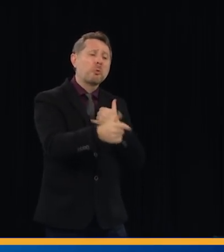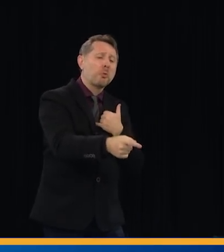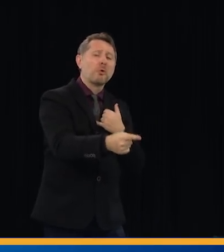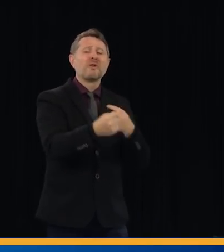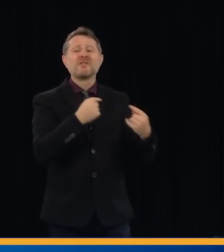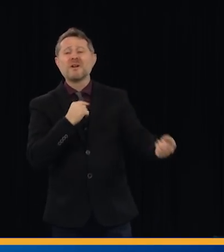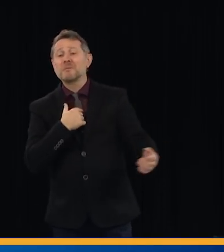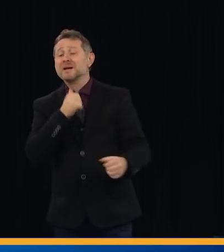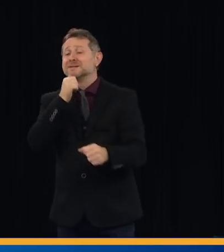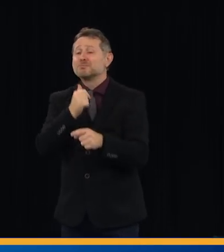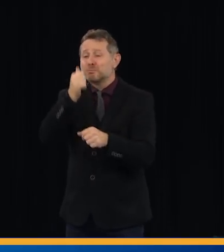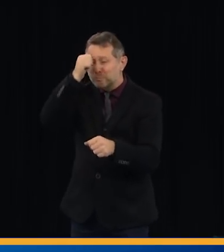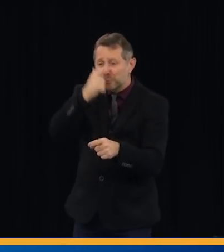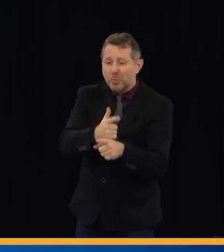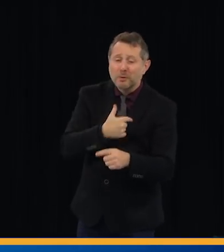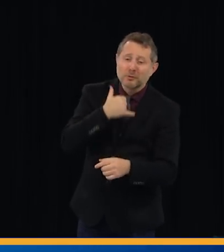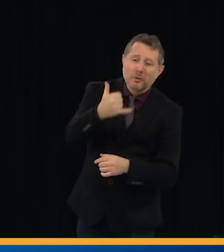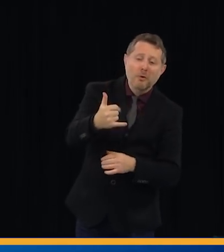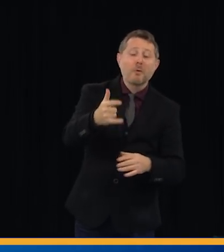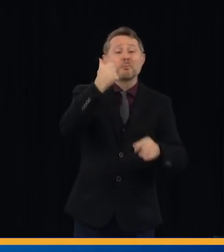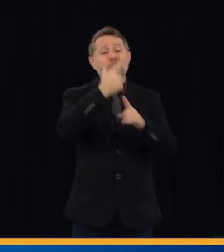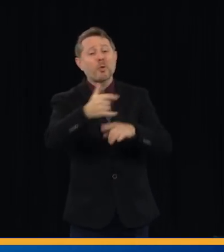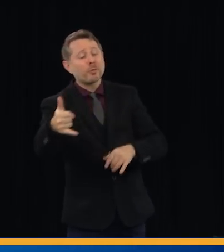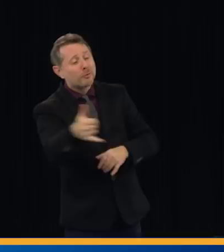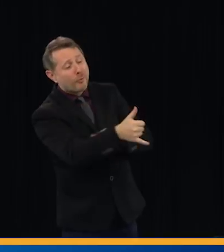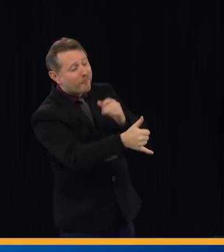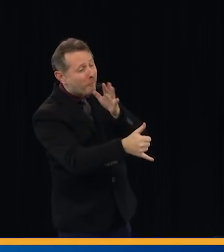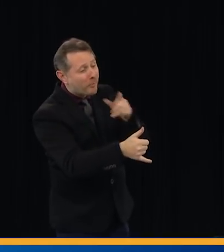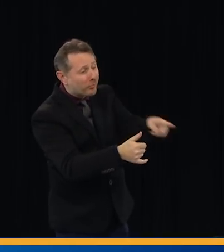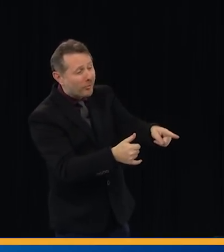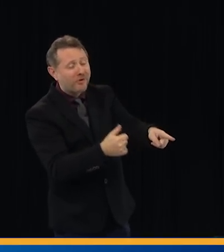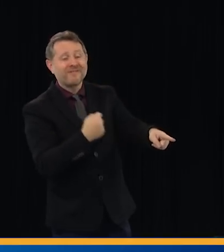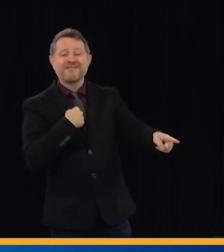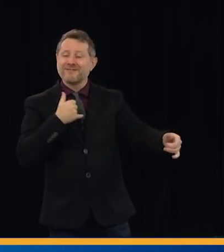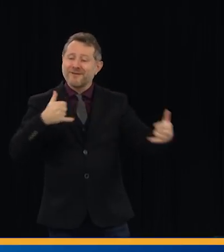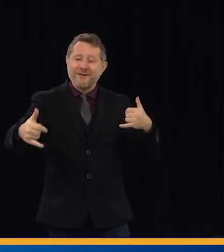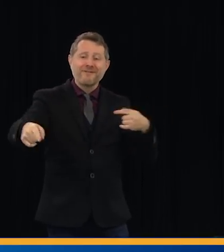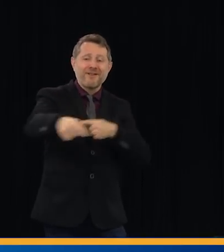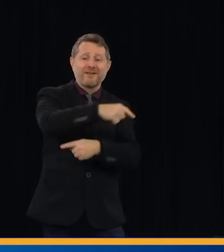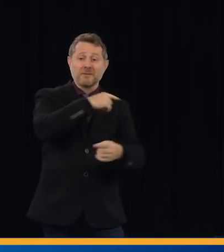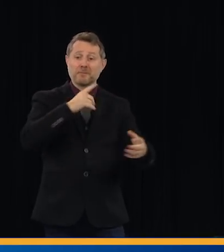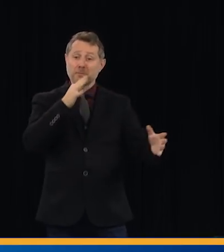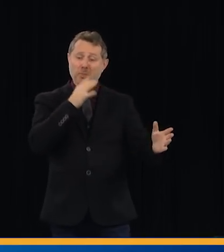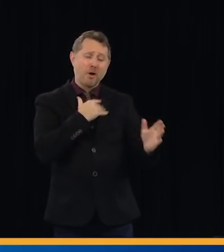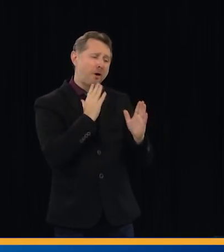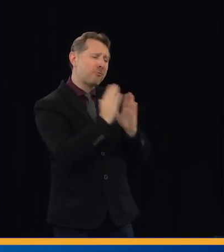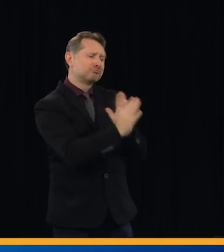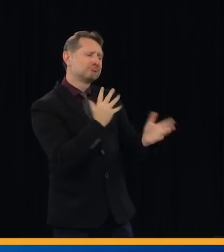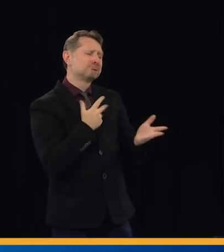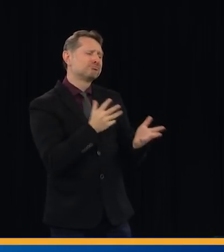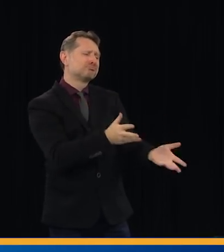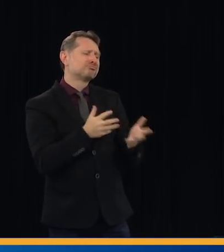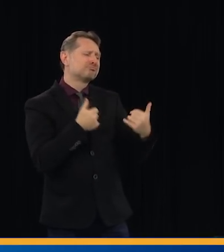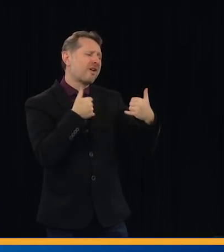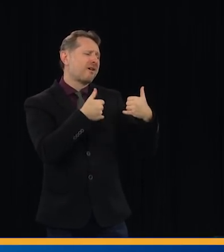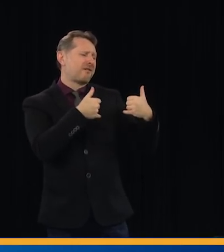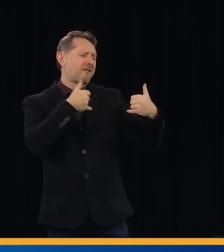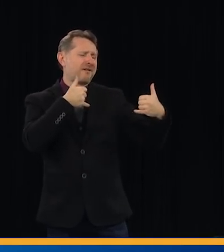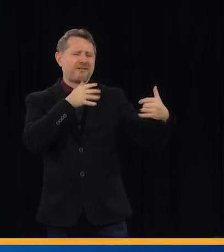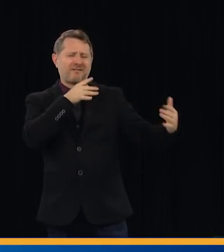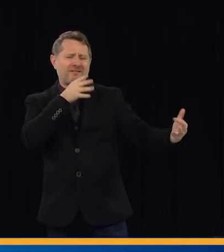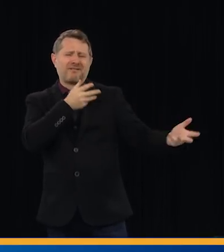Mom, and I've talked to my mother for hours. And it's